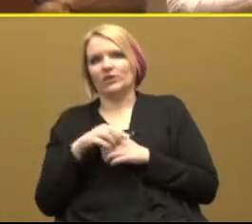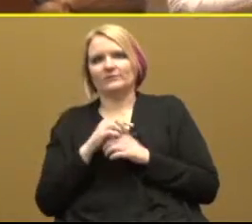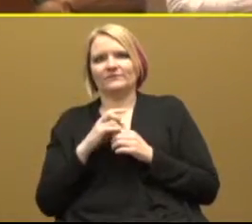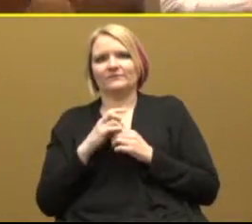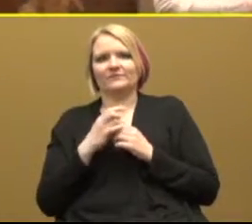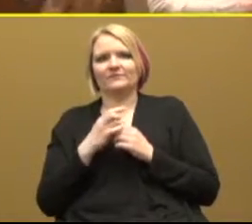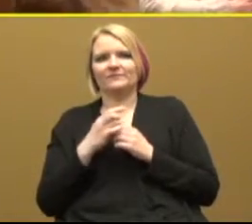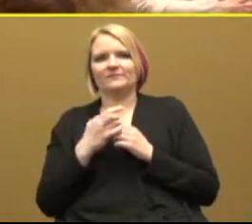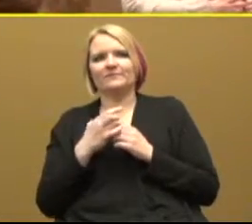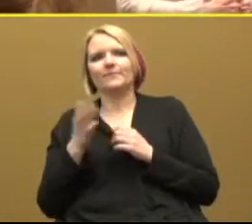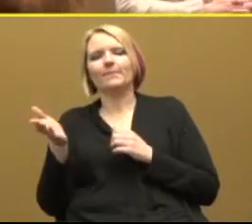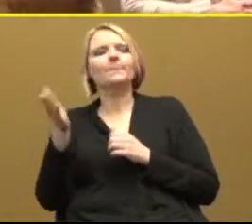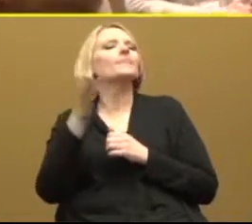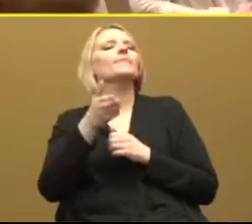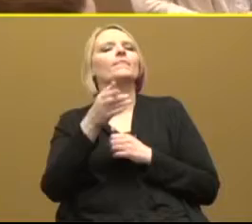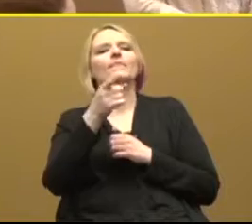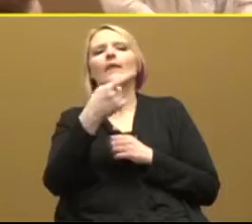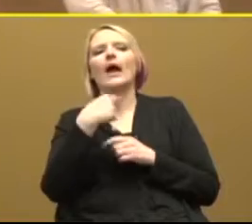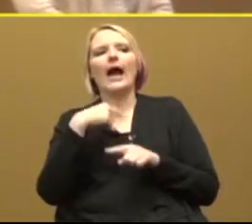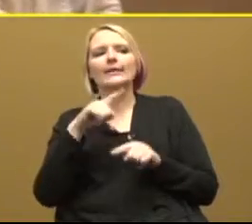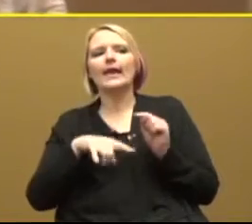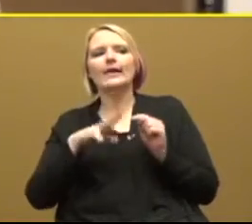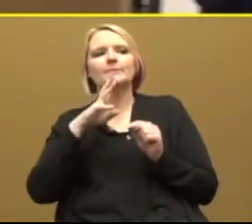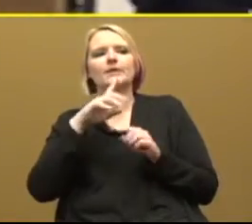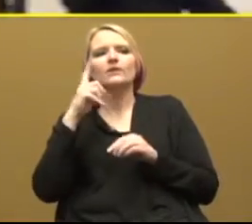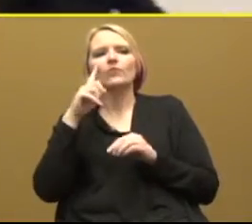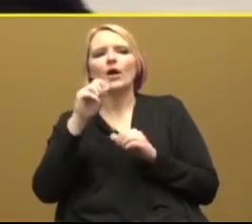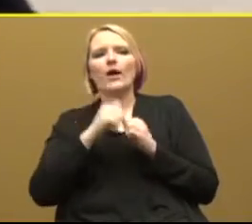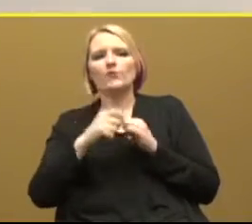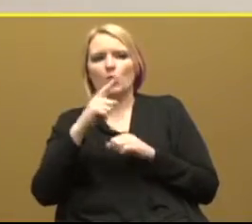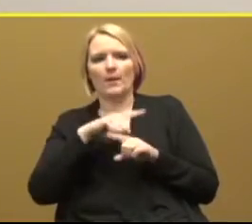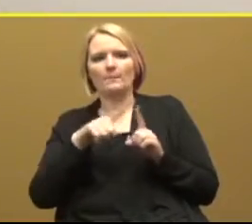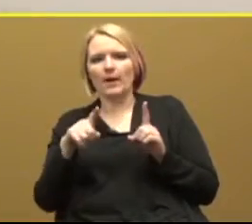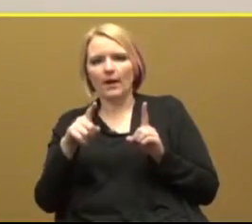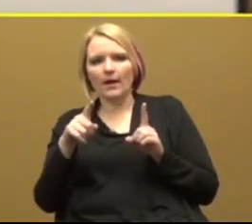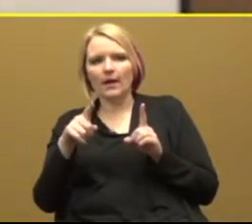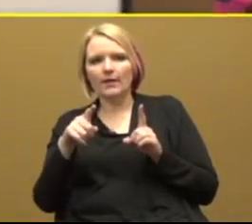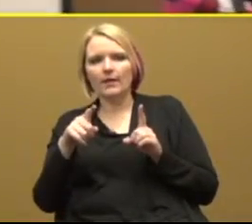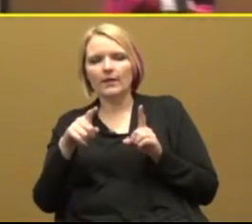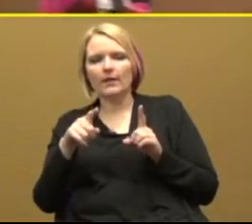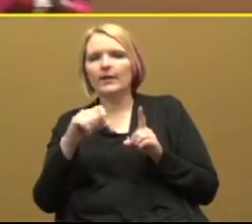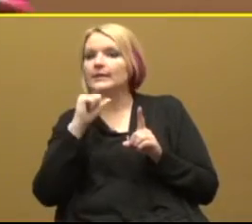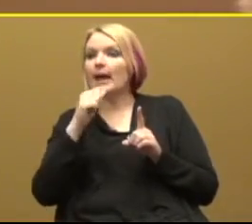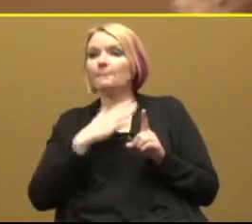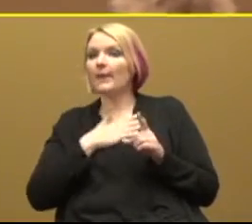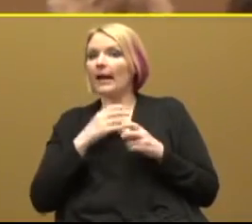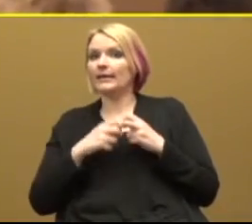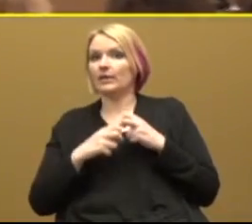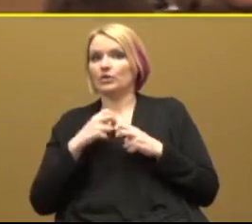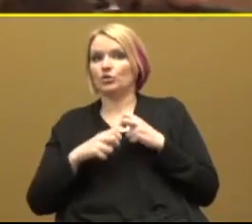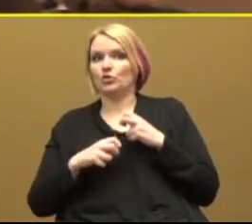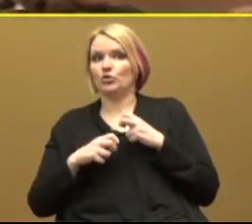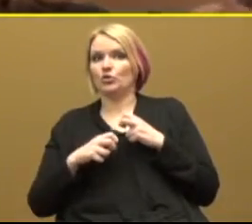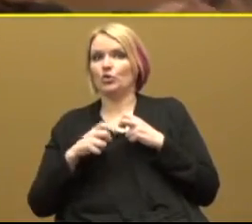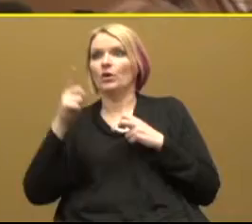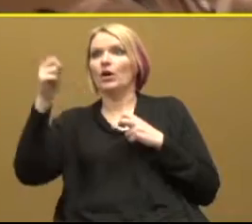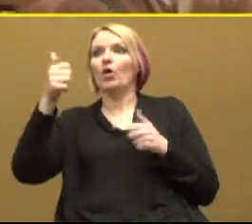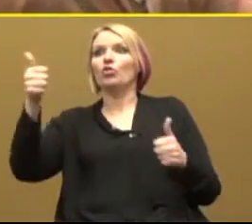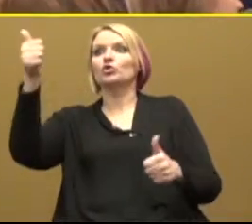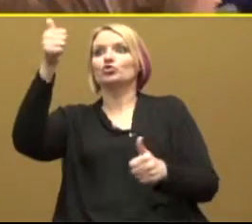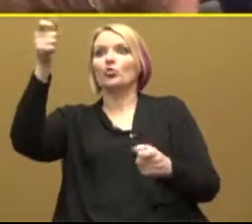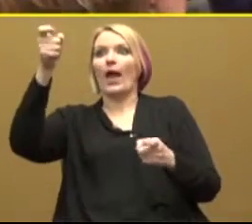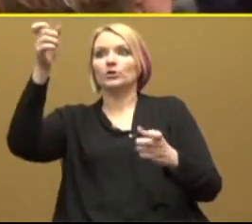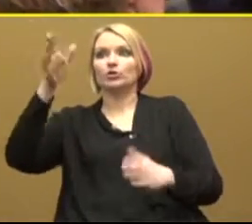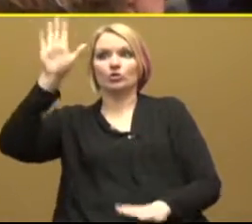So, yes. I can't speak for everyone, but it's not my issue. It's the directors I